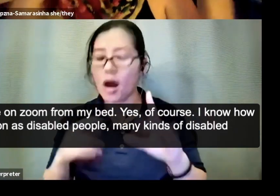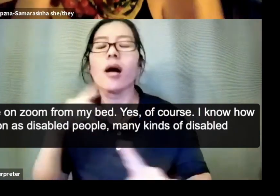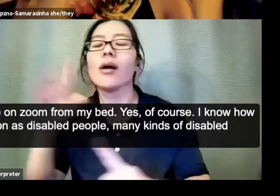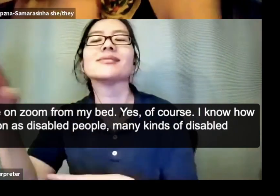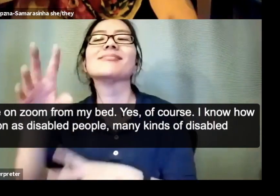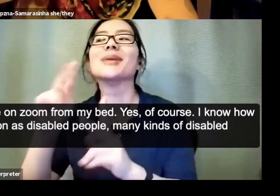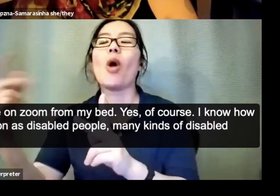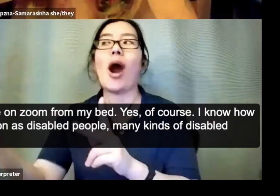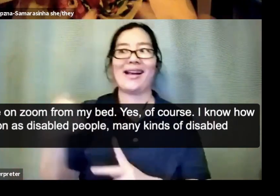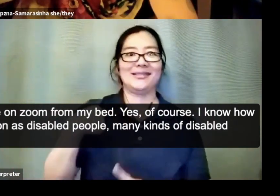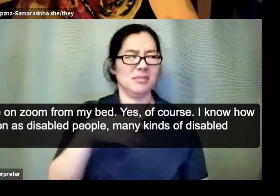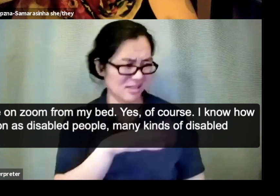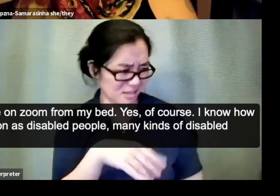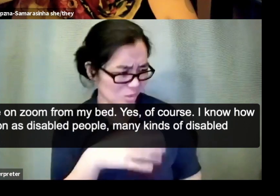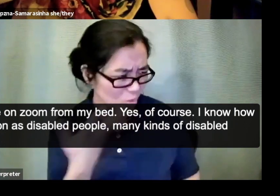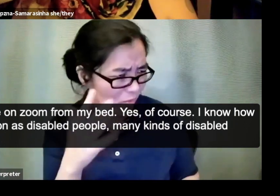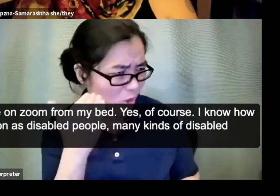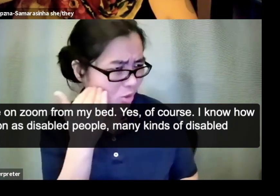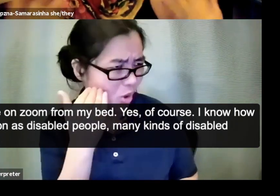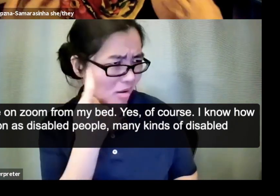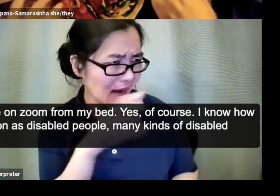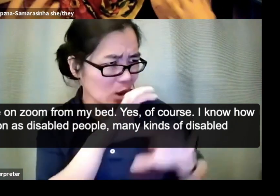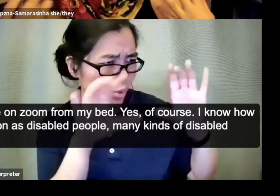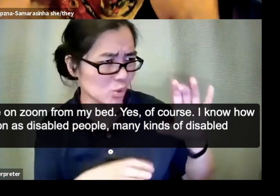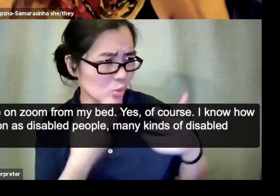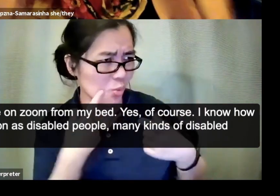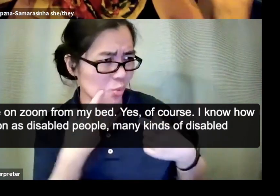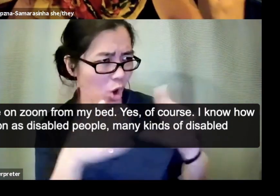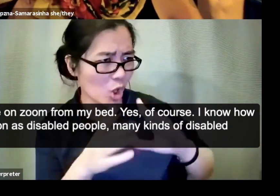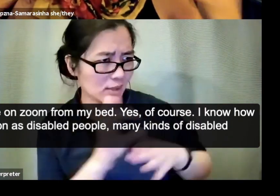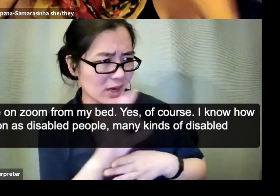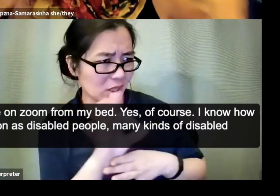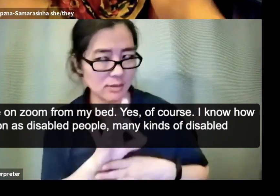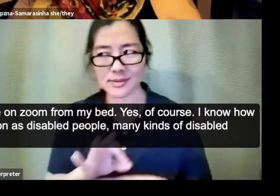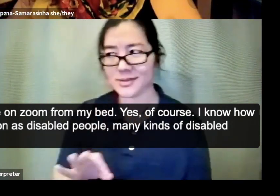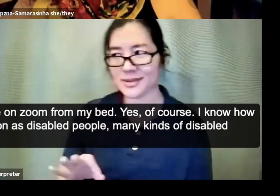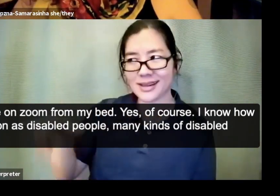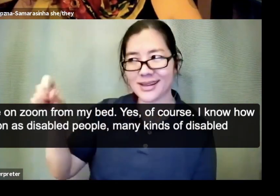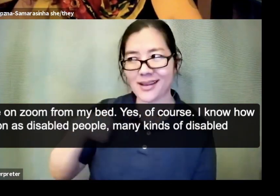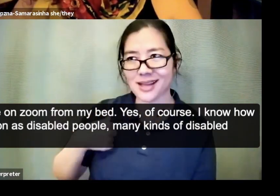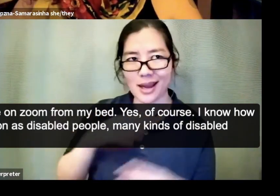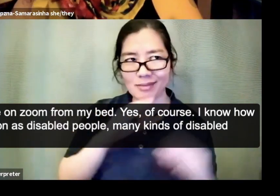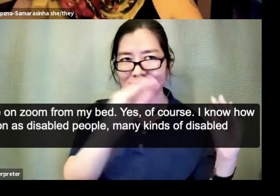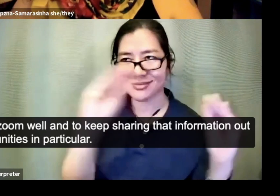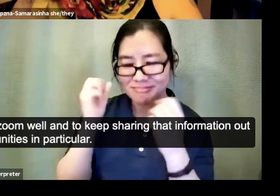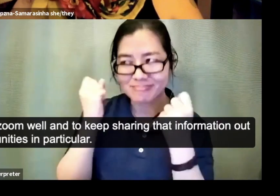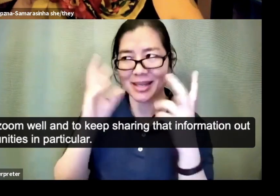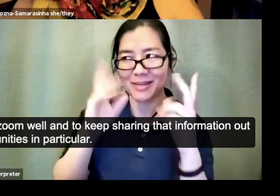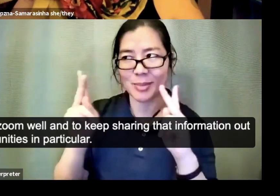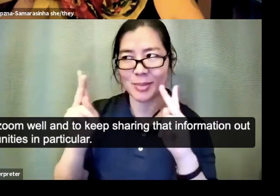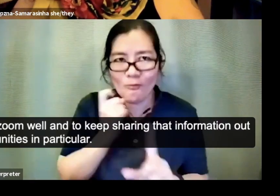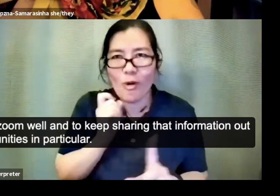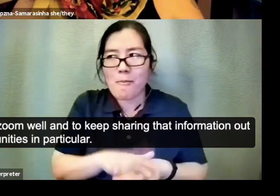works. It's been really important for us to reflect back on, as disabled people, many kinds of disabled people, we know how to